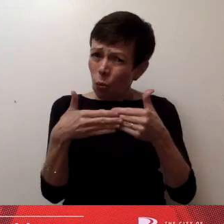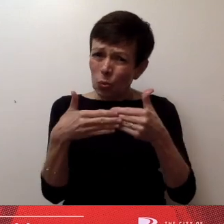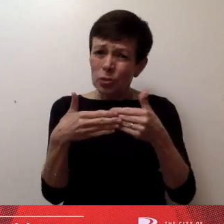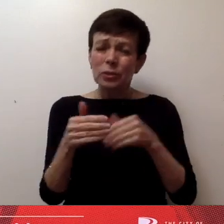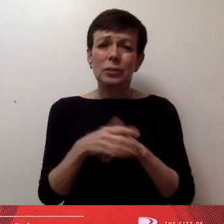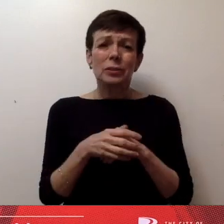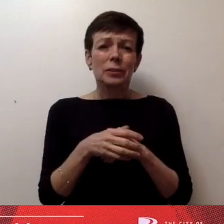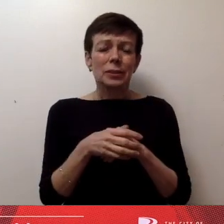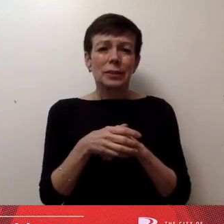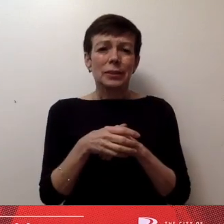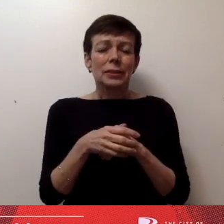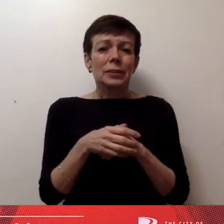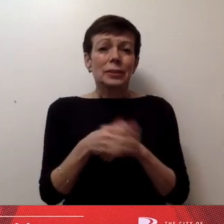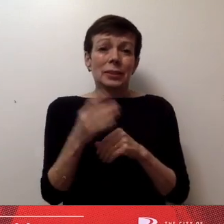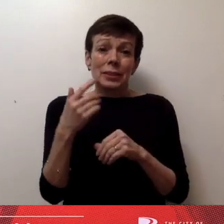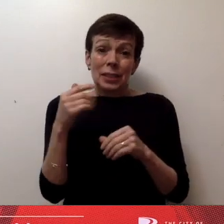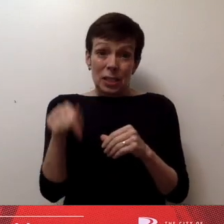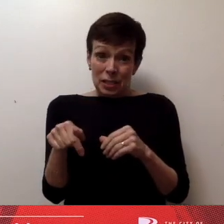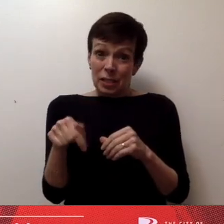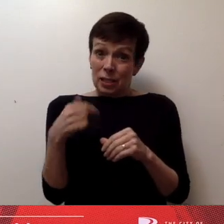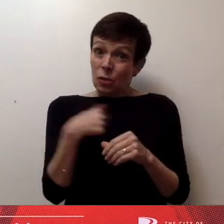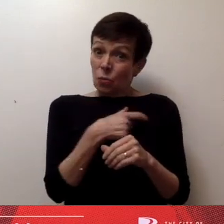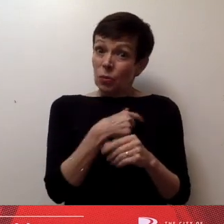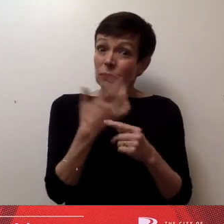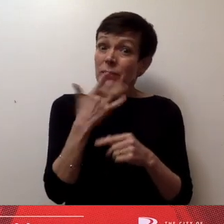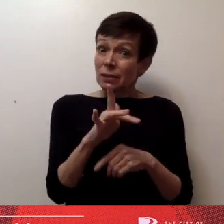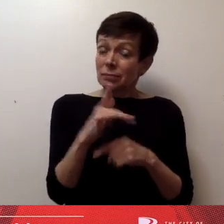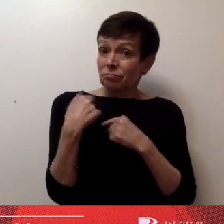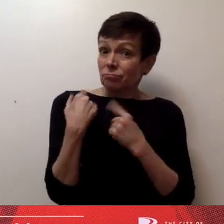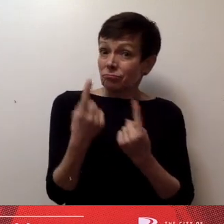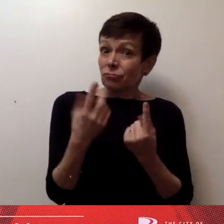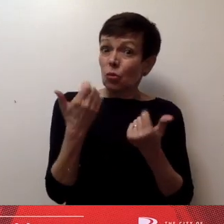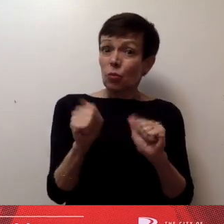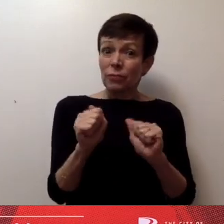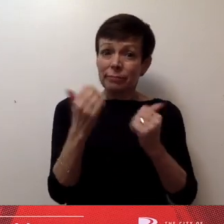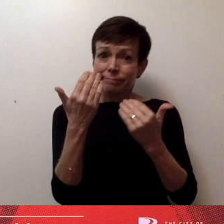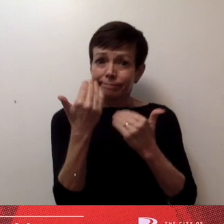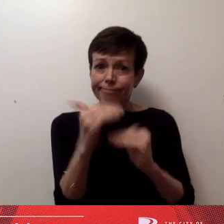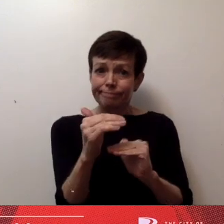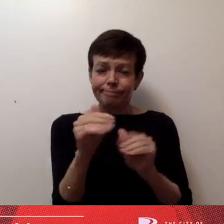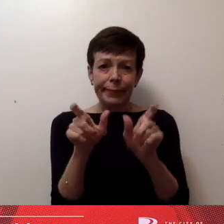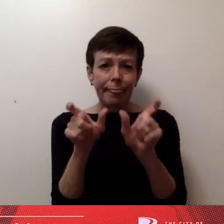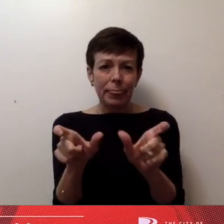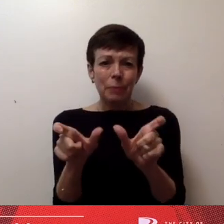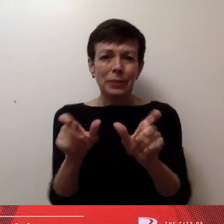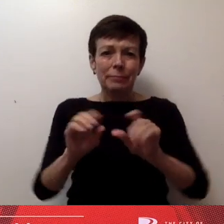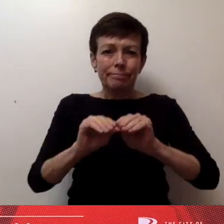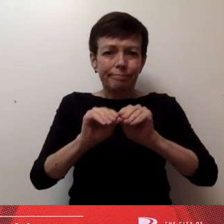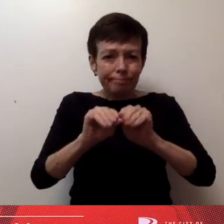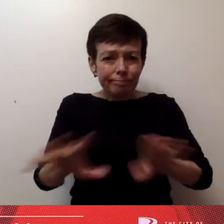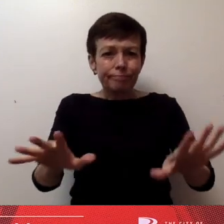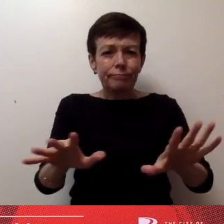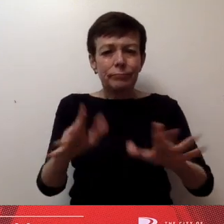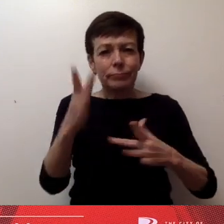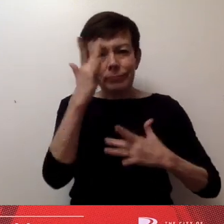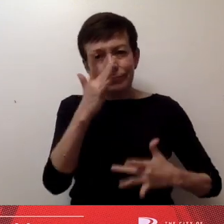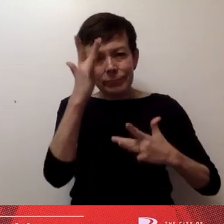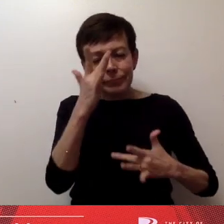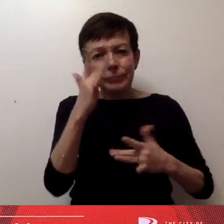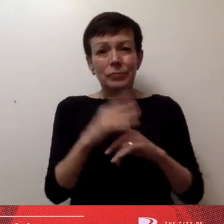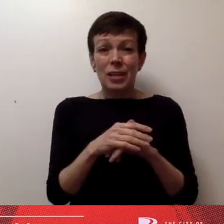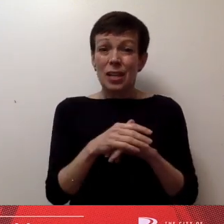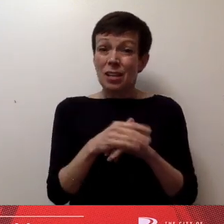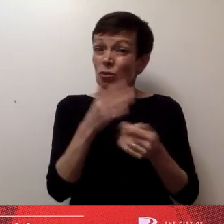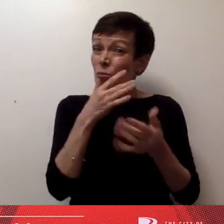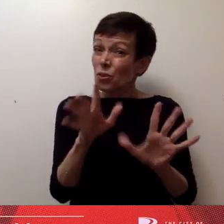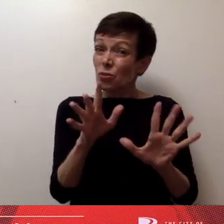these past weeks in limiting the spread of this virus here in Red Deer, and we don't want to let up now so that this